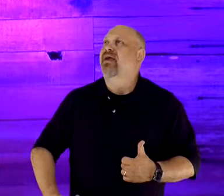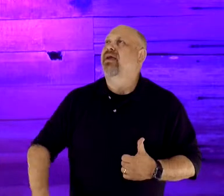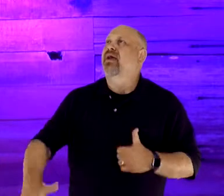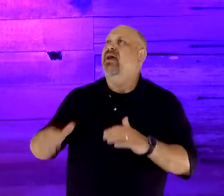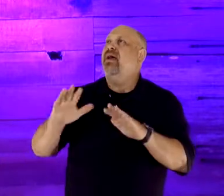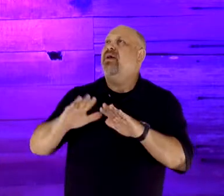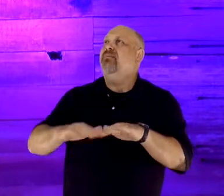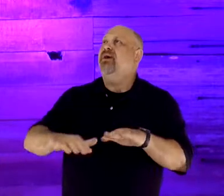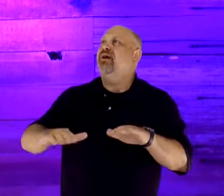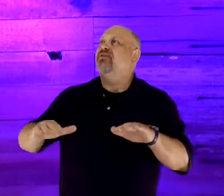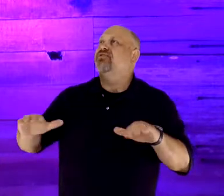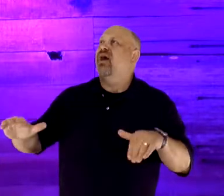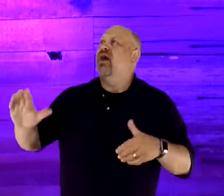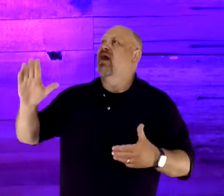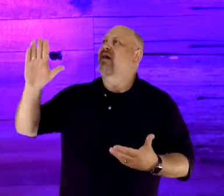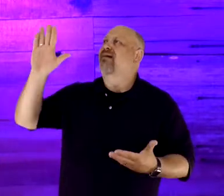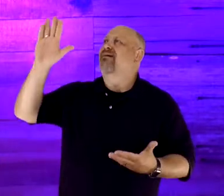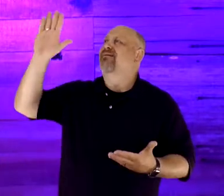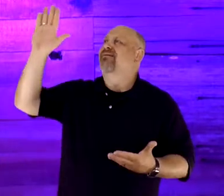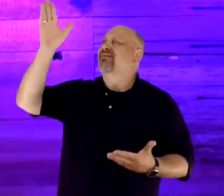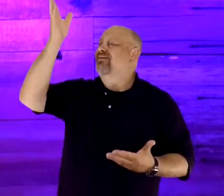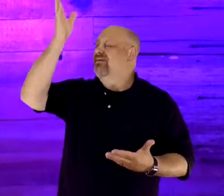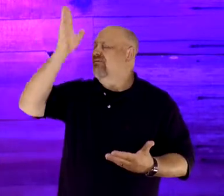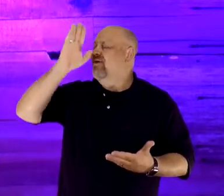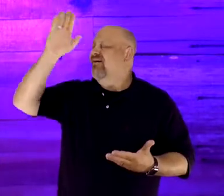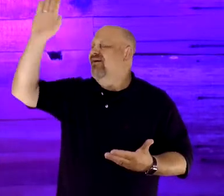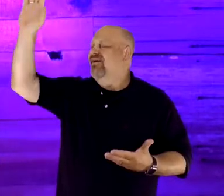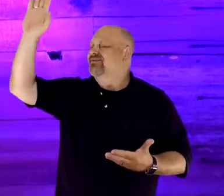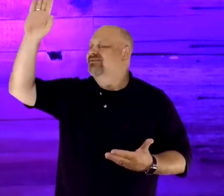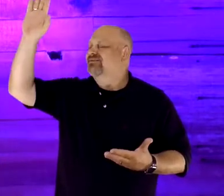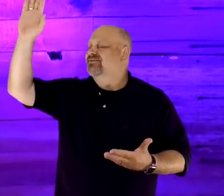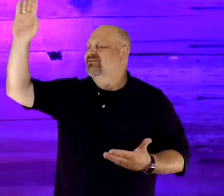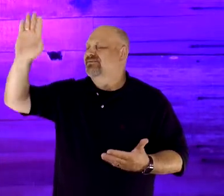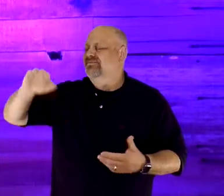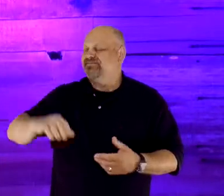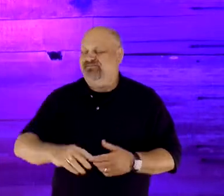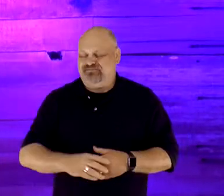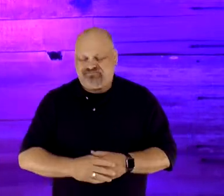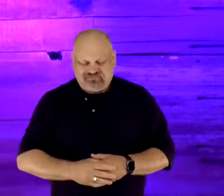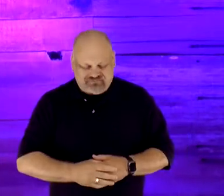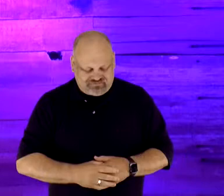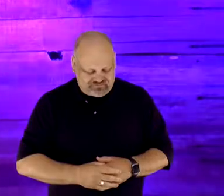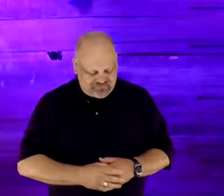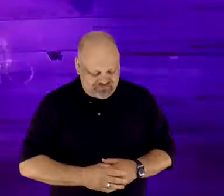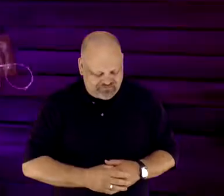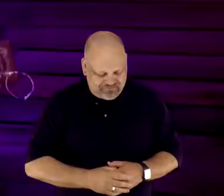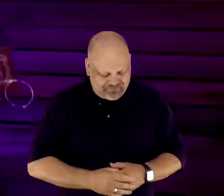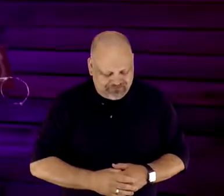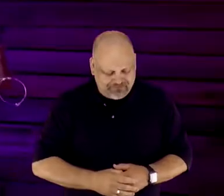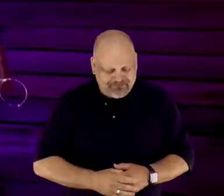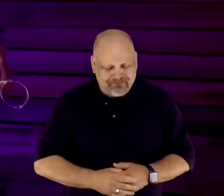Oh, I am a child of God.